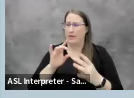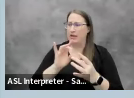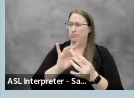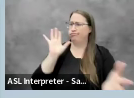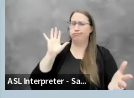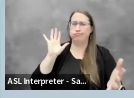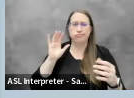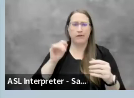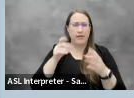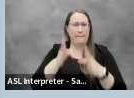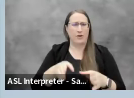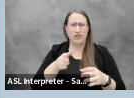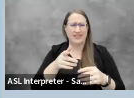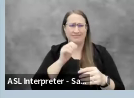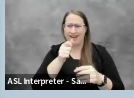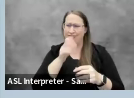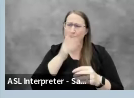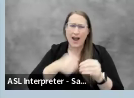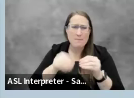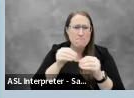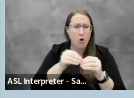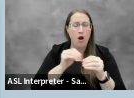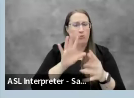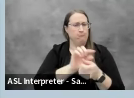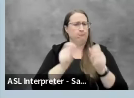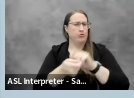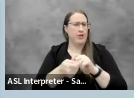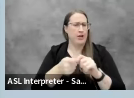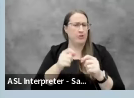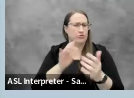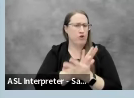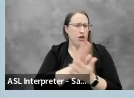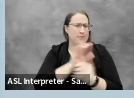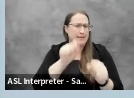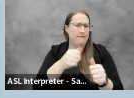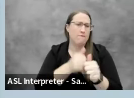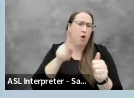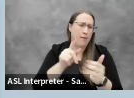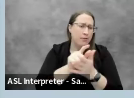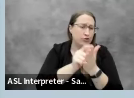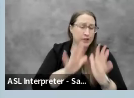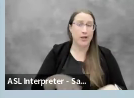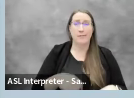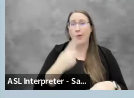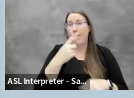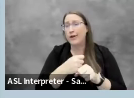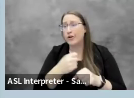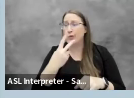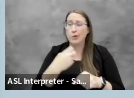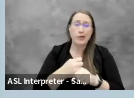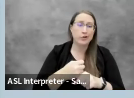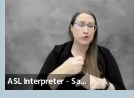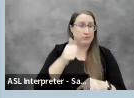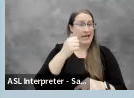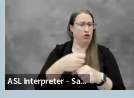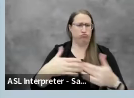chosen in any of your documents, you can certainly follow up with that attorney a year, 2 years, 10 years later, and